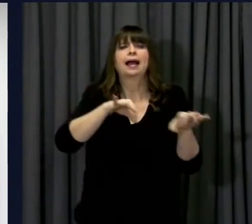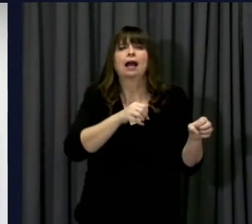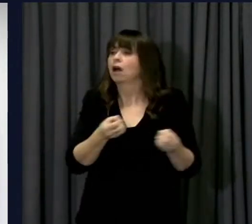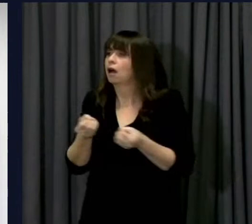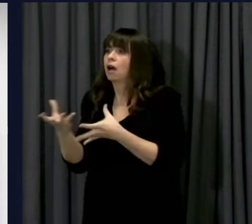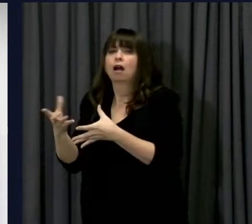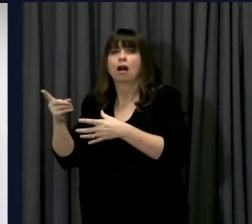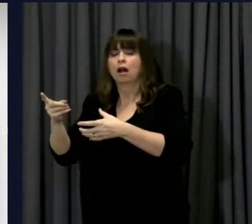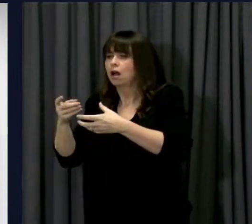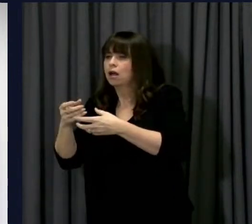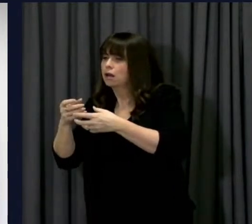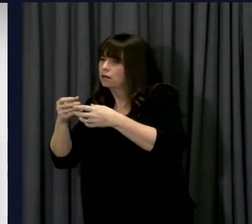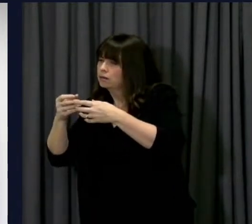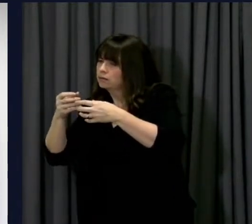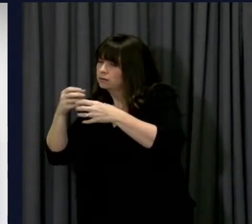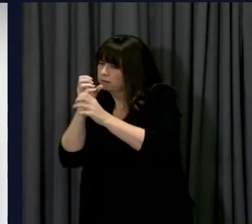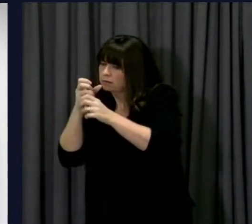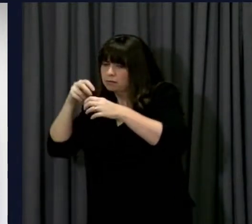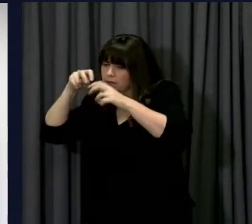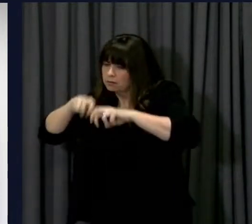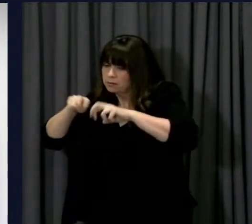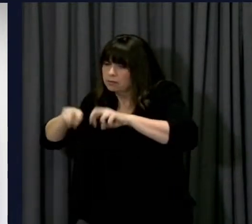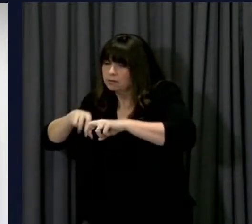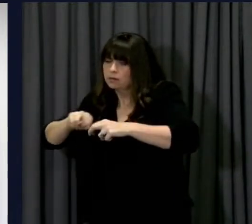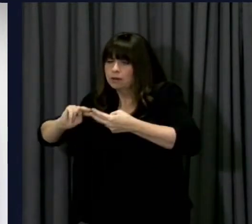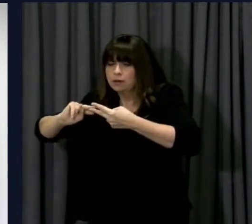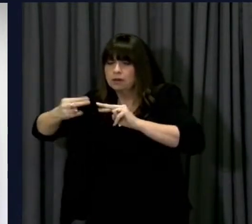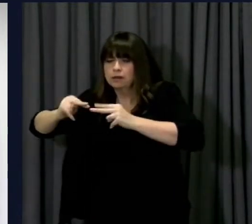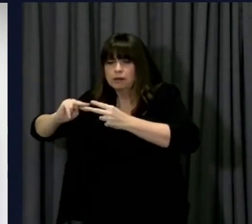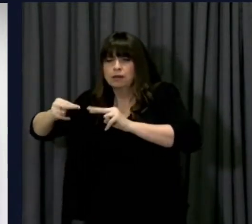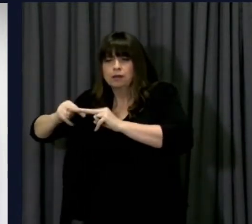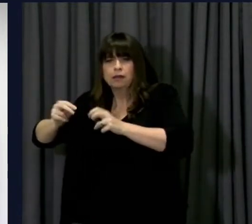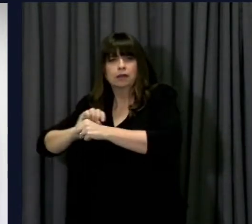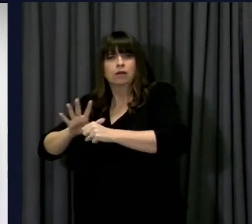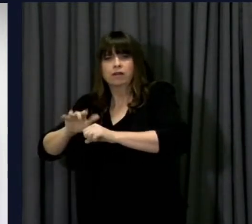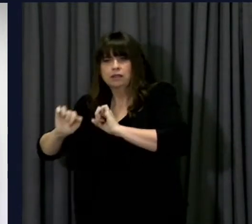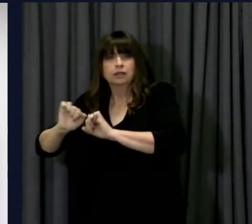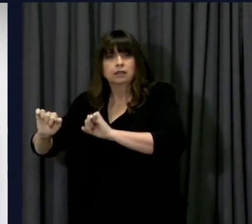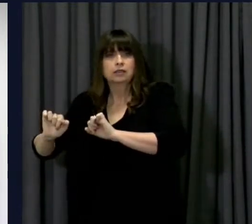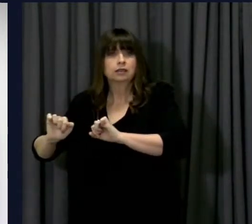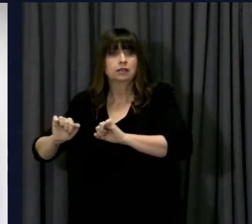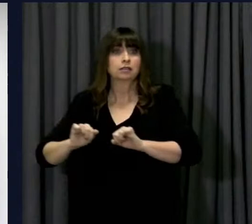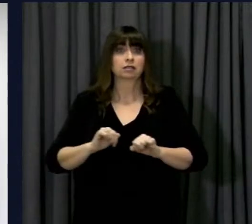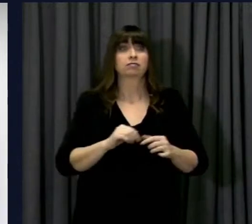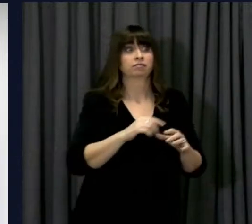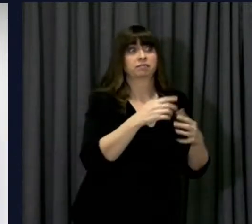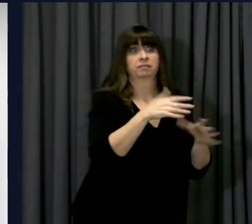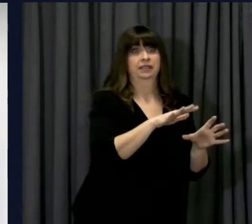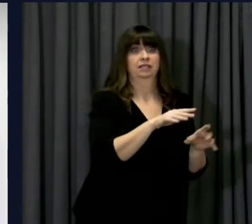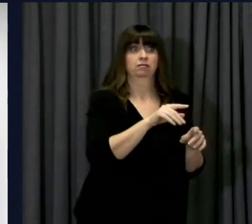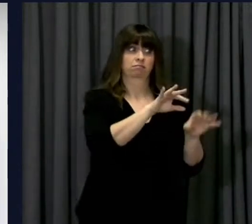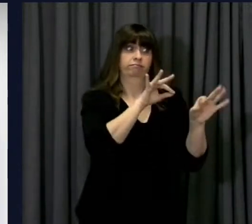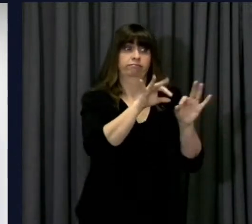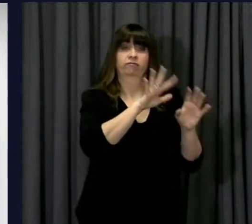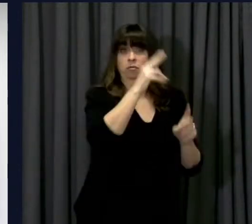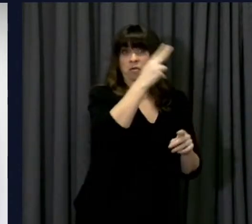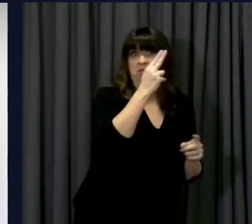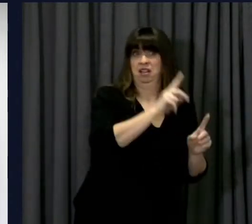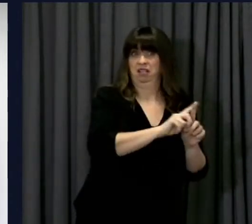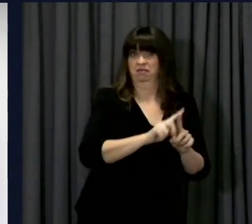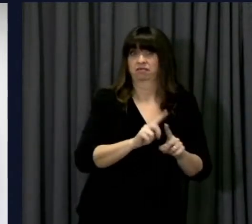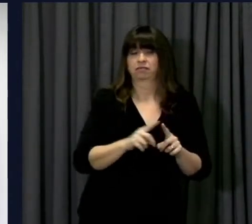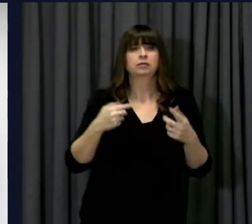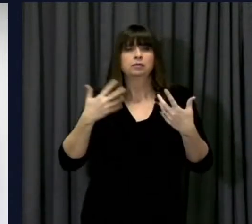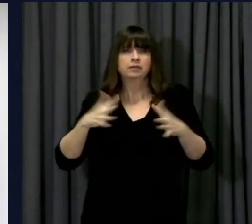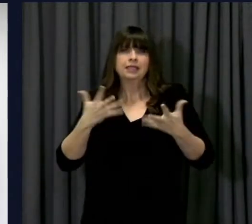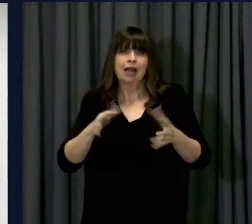tests carried out in hospitals and community testing units. We're working with the UK government to expand our surveillance systems and